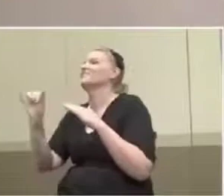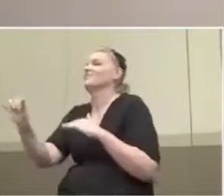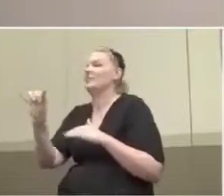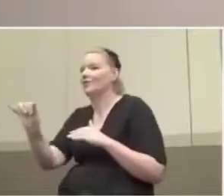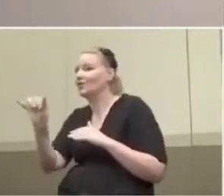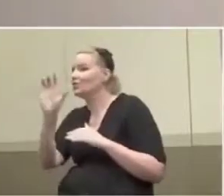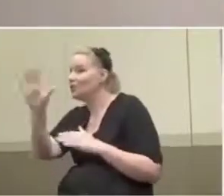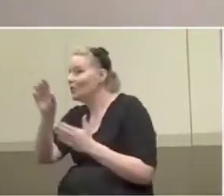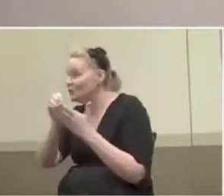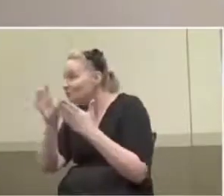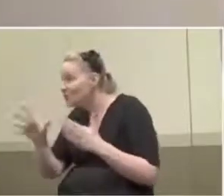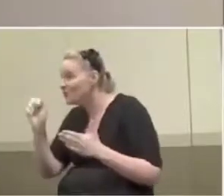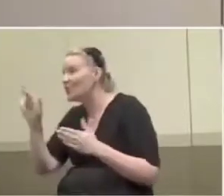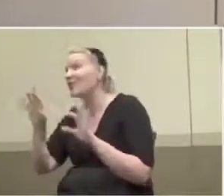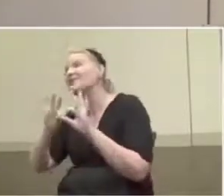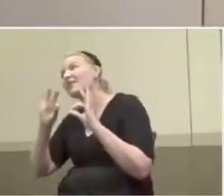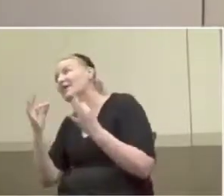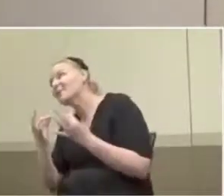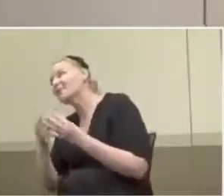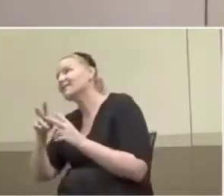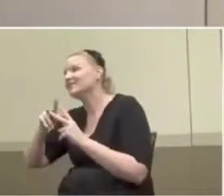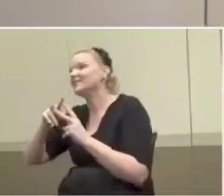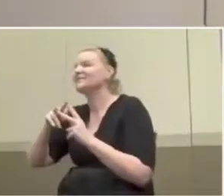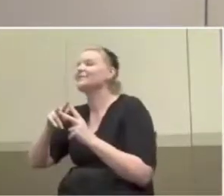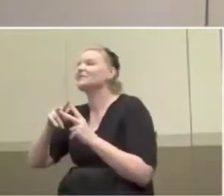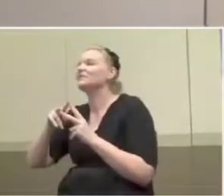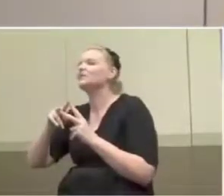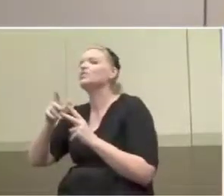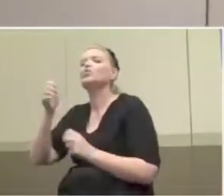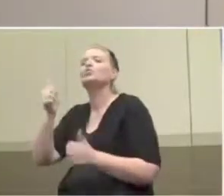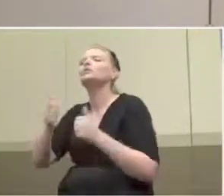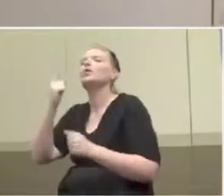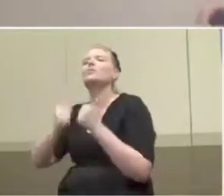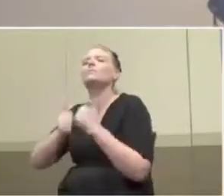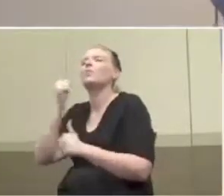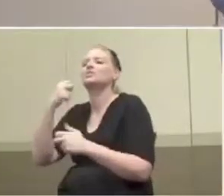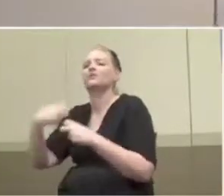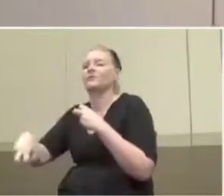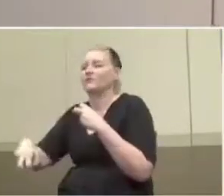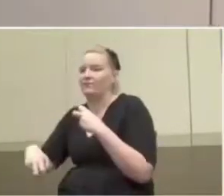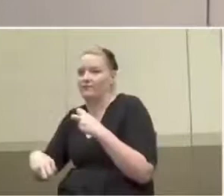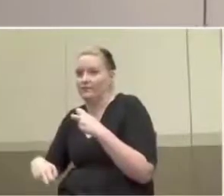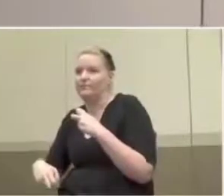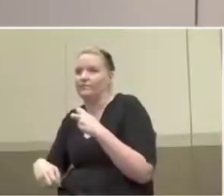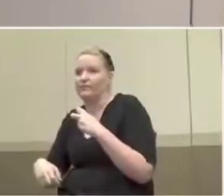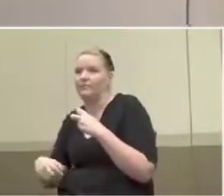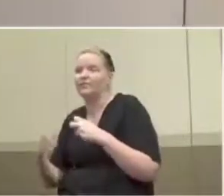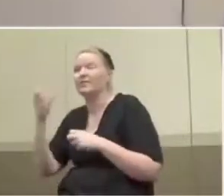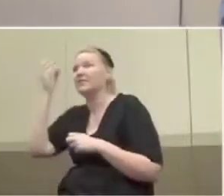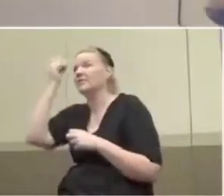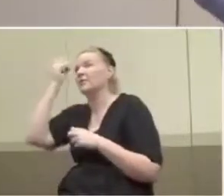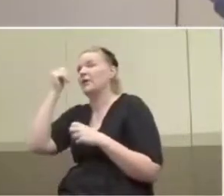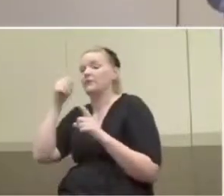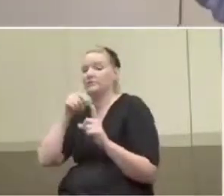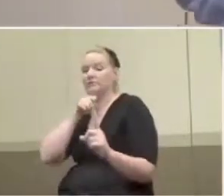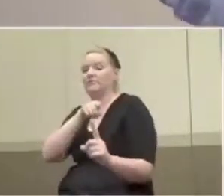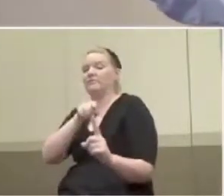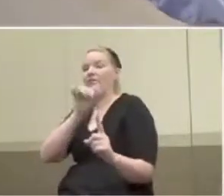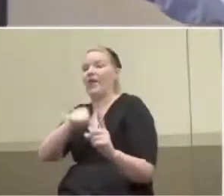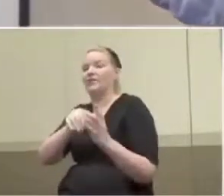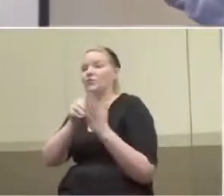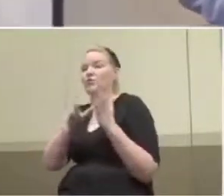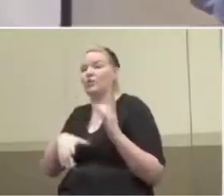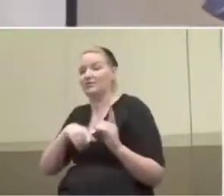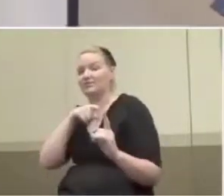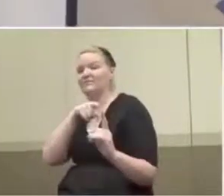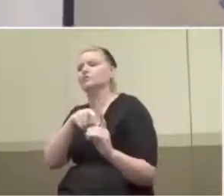this applies to everybody, who you have the biggest issue with, okay? I want you to think about who the person is, what